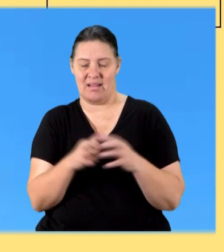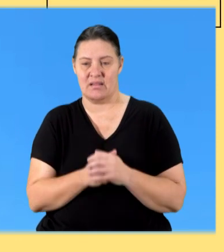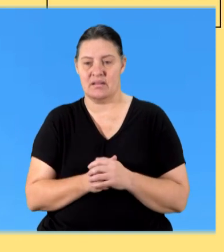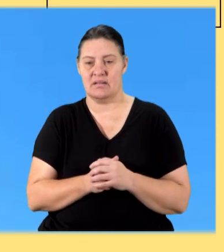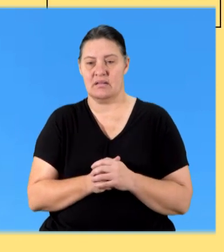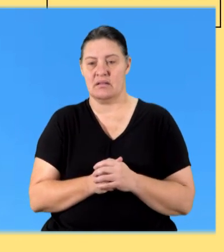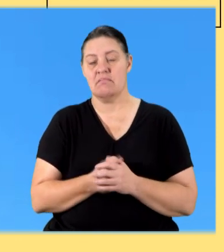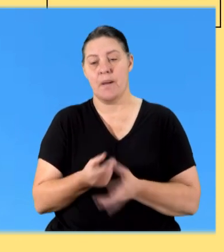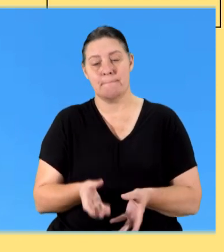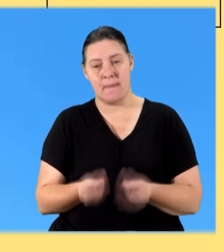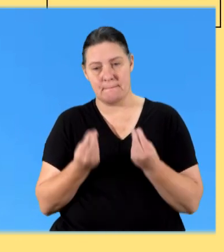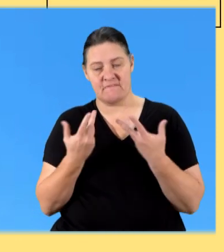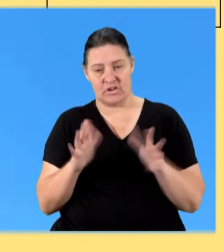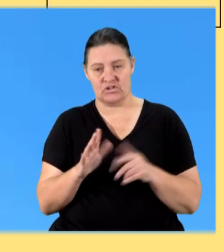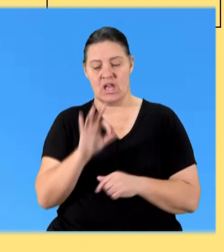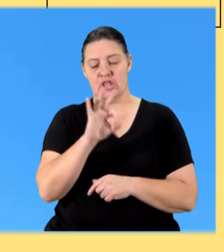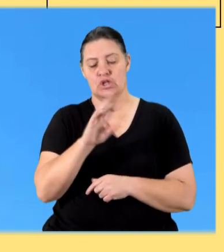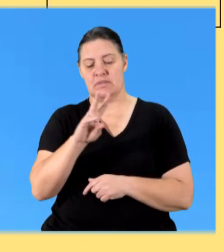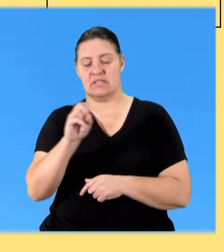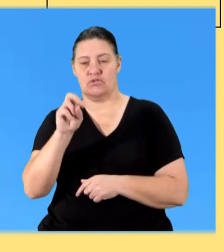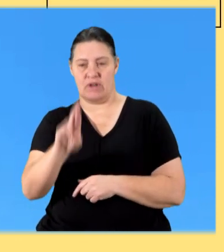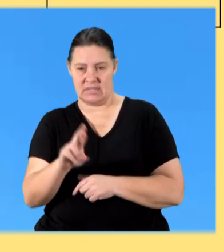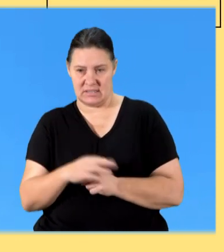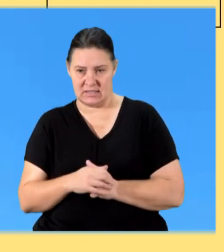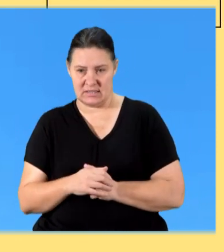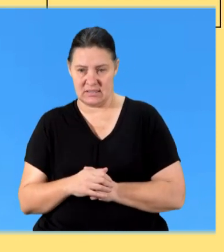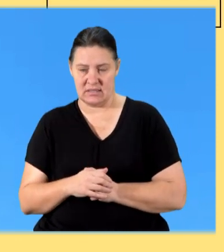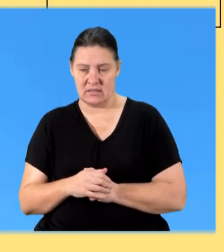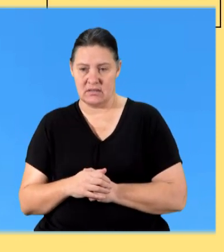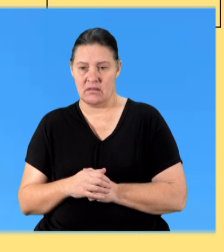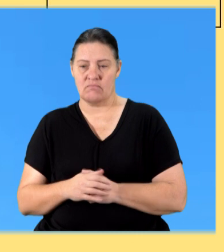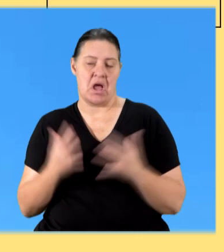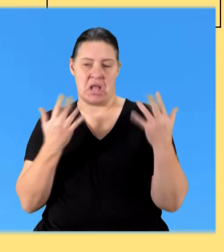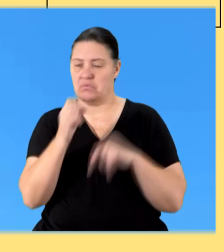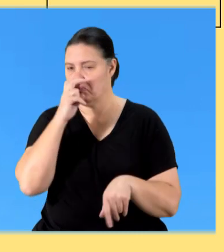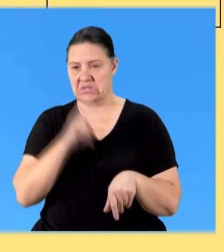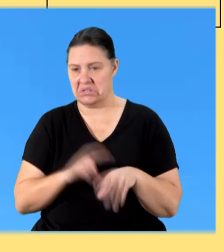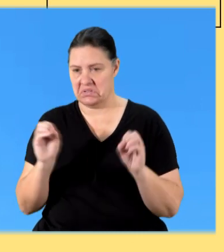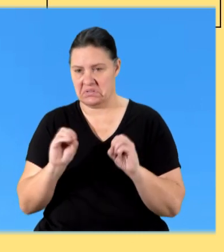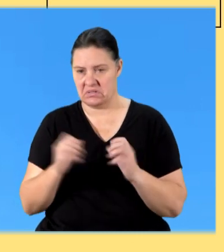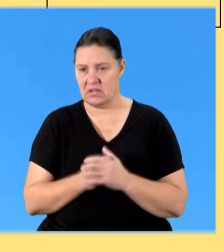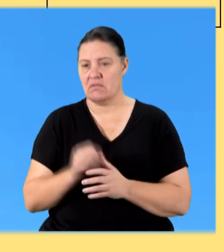Medical aid, it's given already, 320 Rands. So here, there were no calculations,